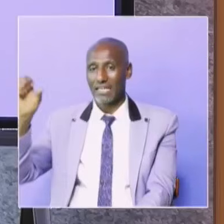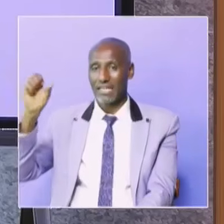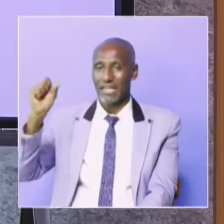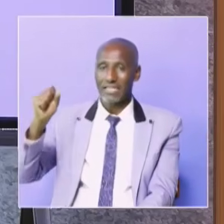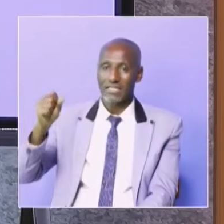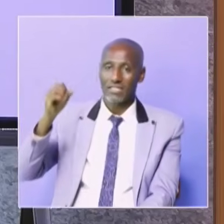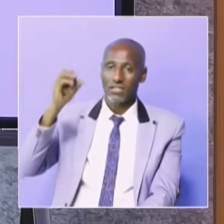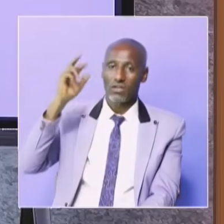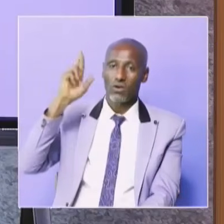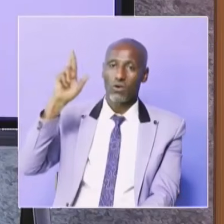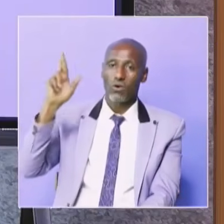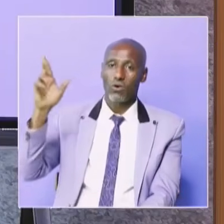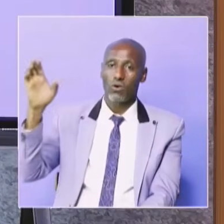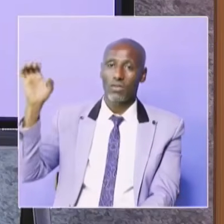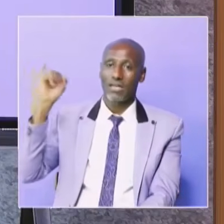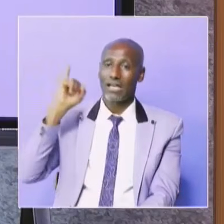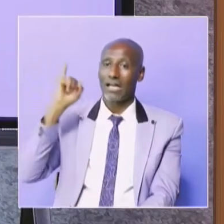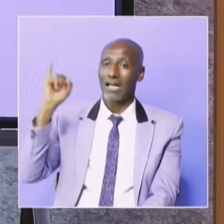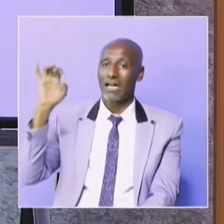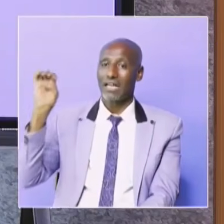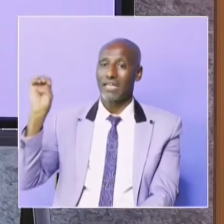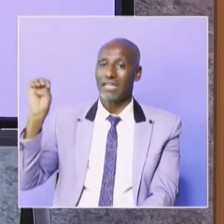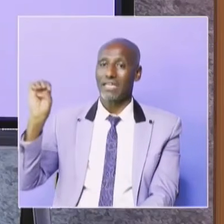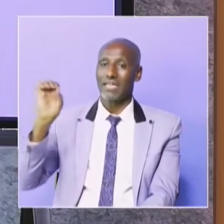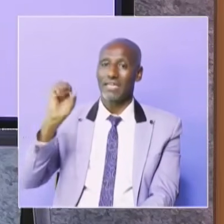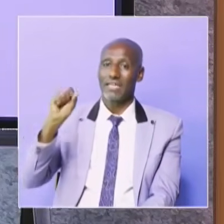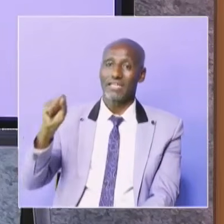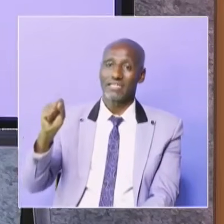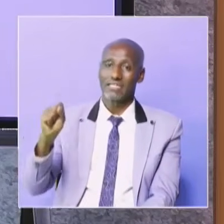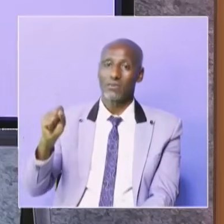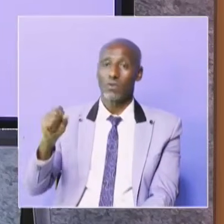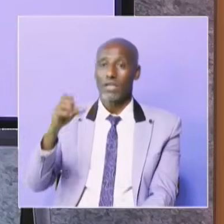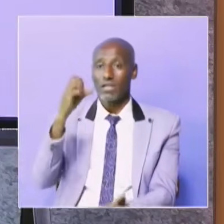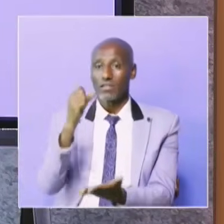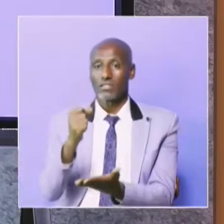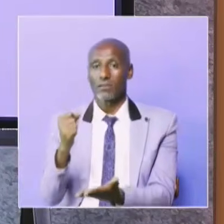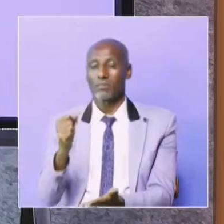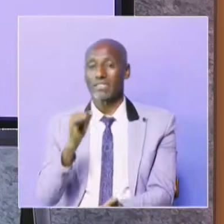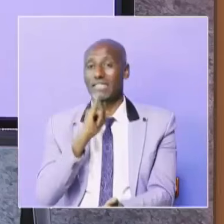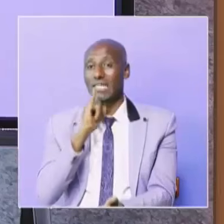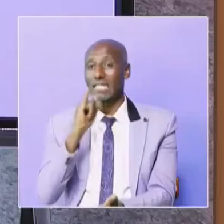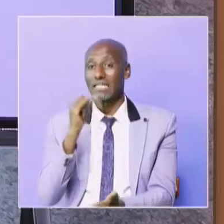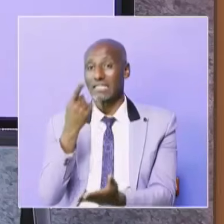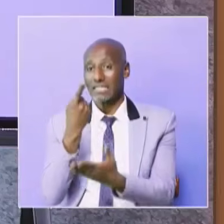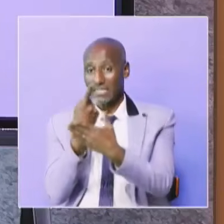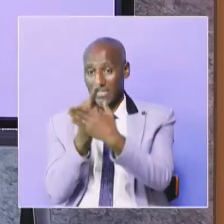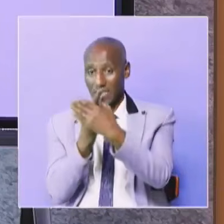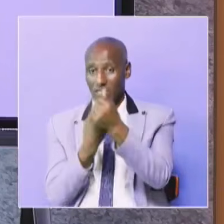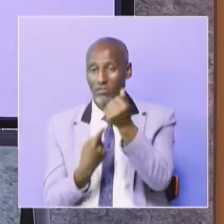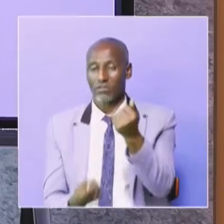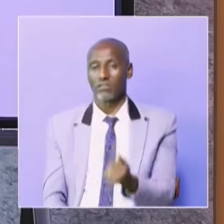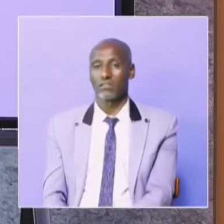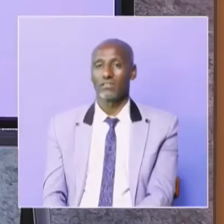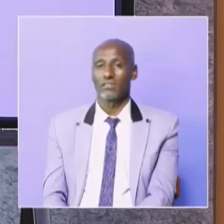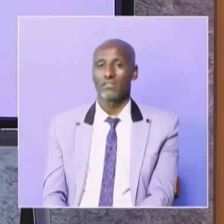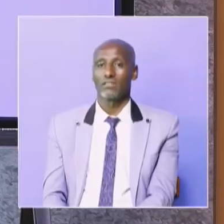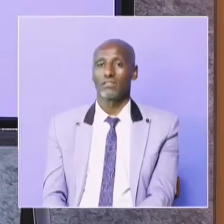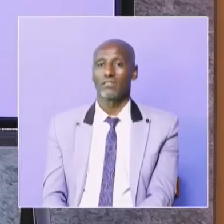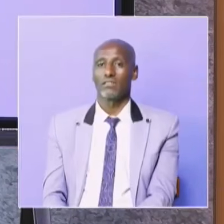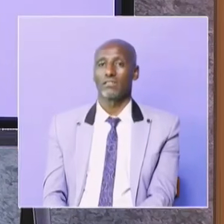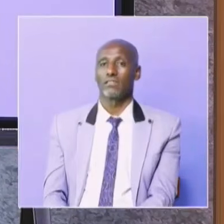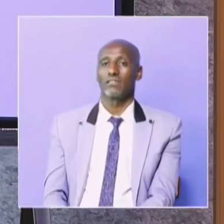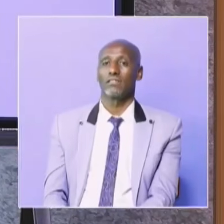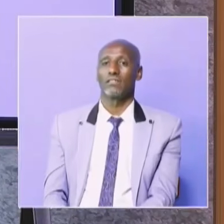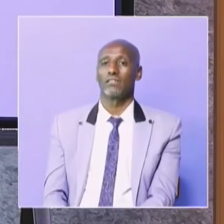that? When the subject is singular, all right? When the subject is